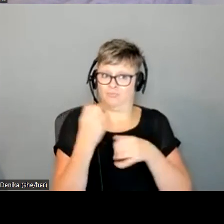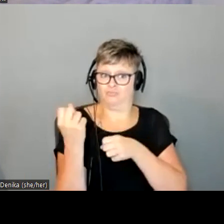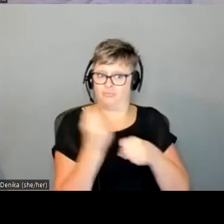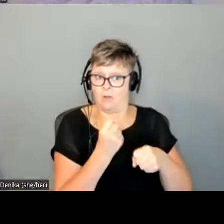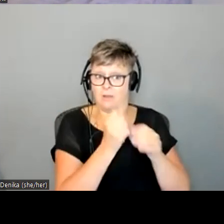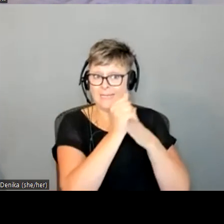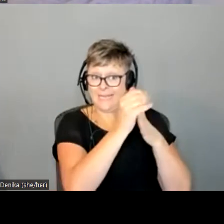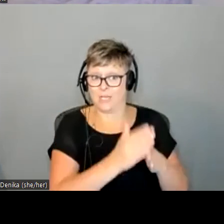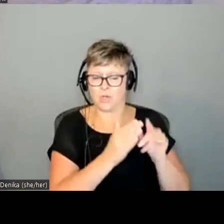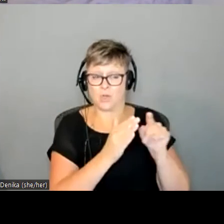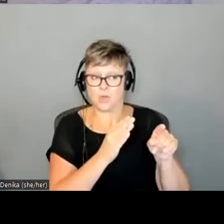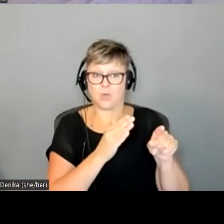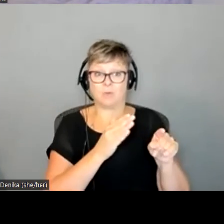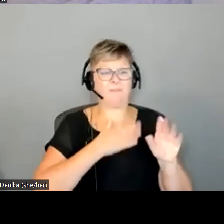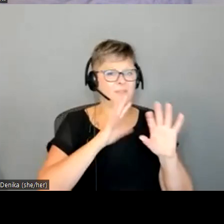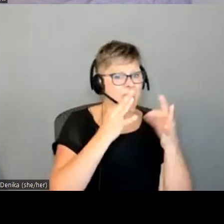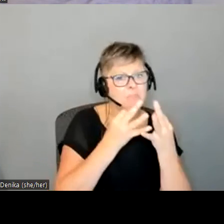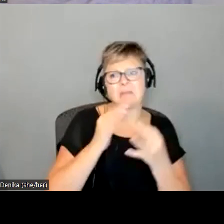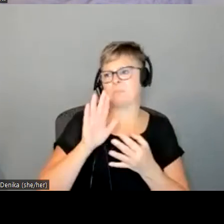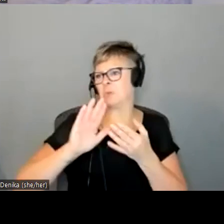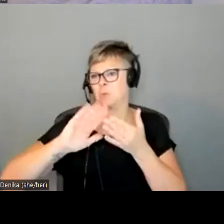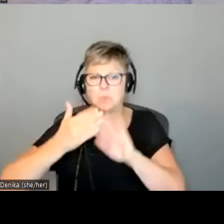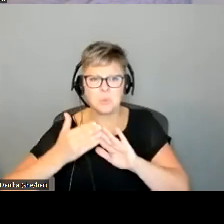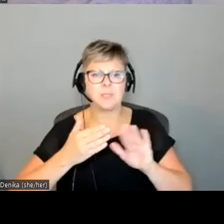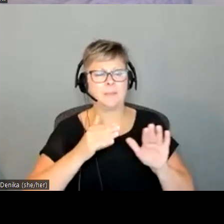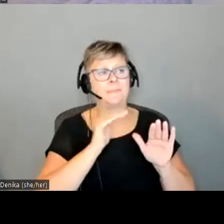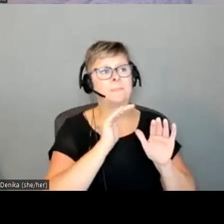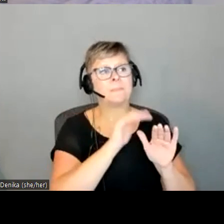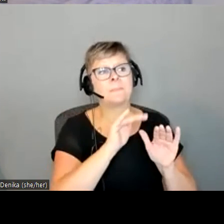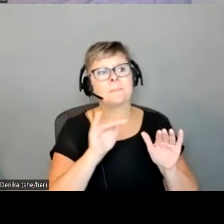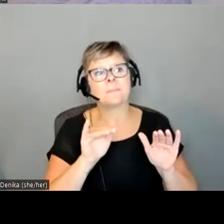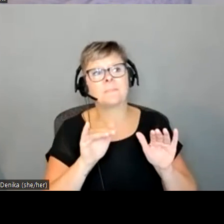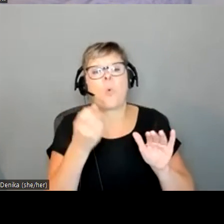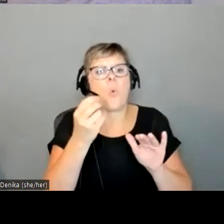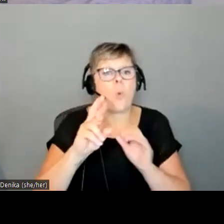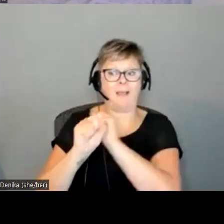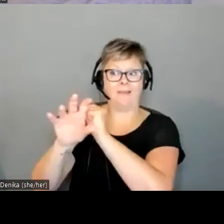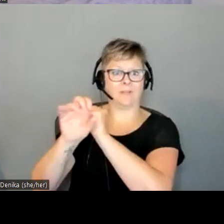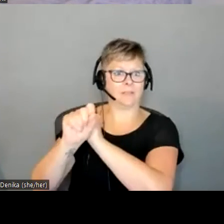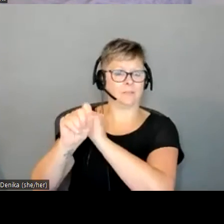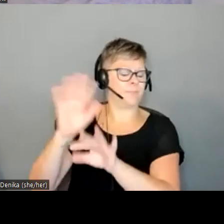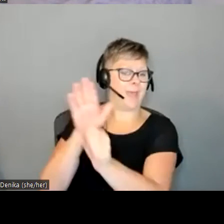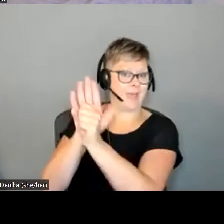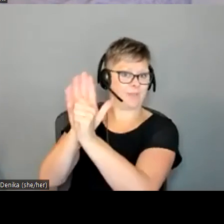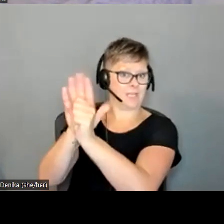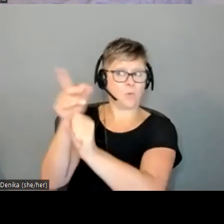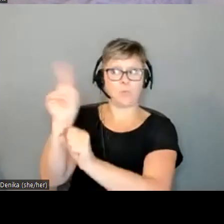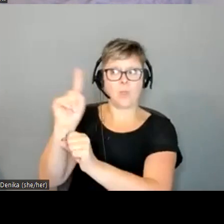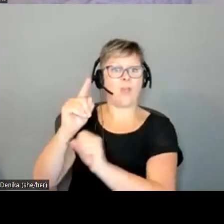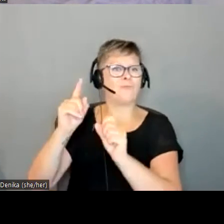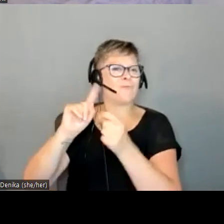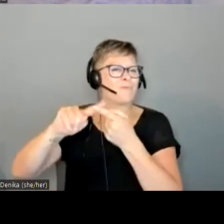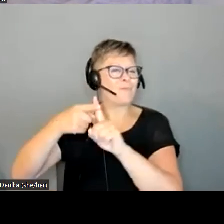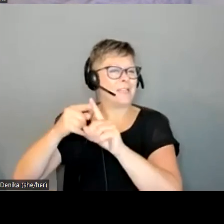or the community to live in, looking for an advocate within a friendship center, for instance. And I think